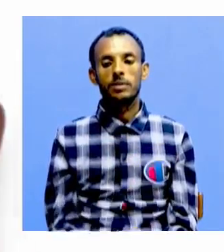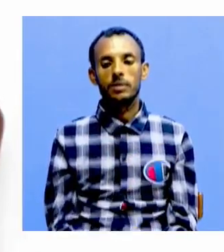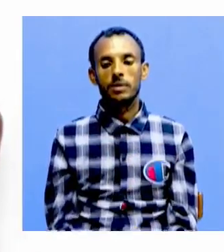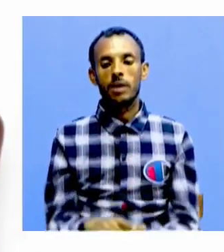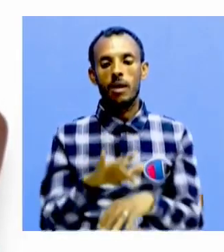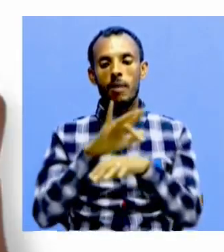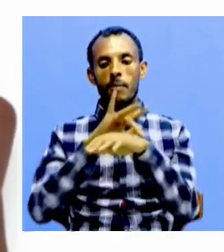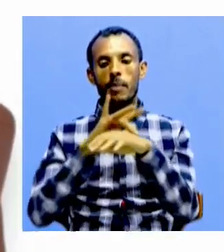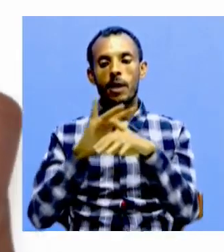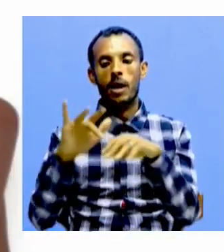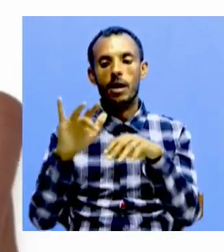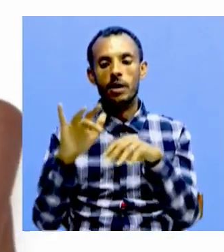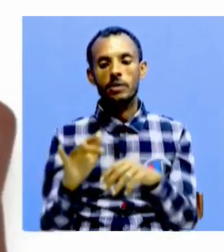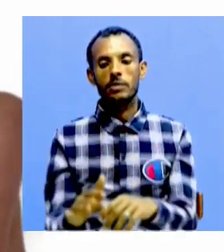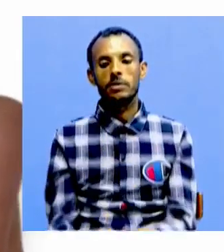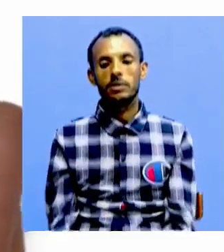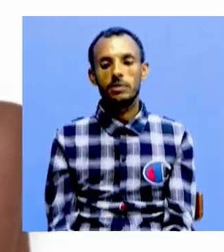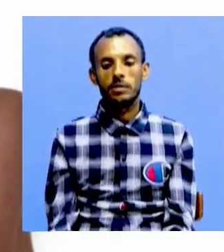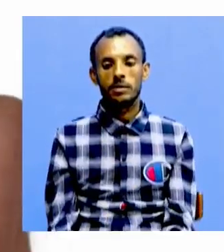blank